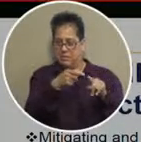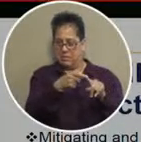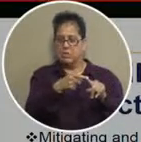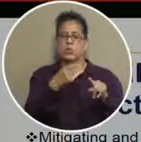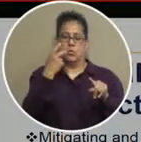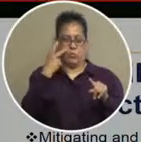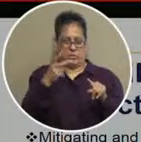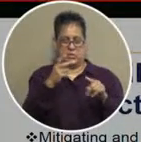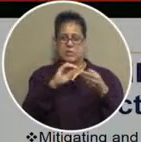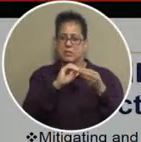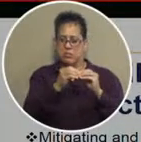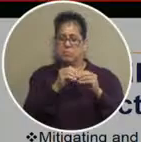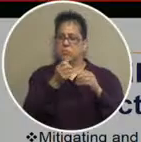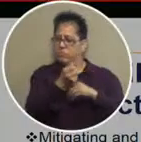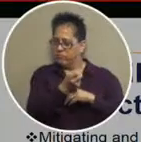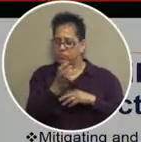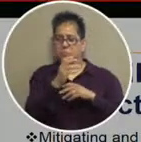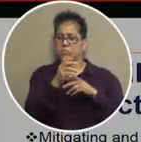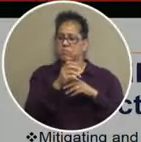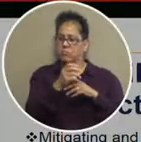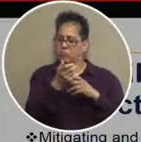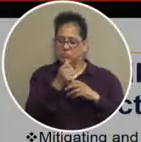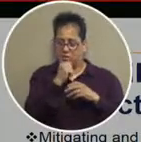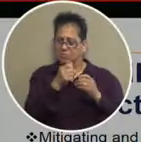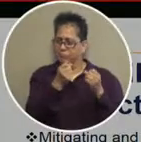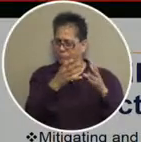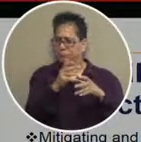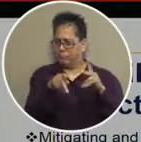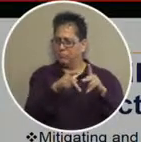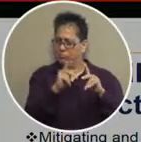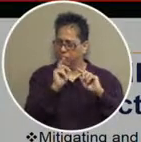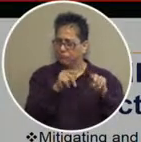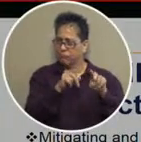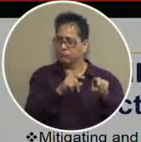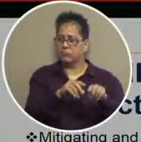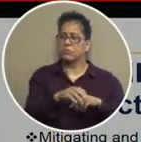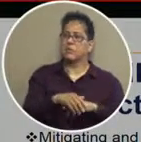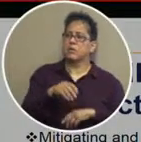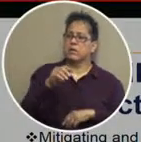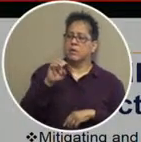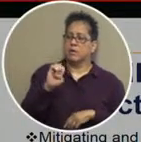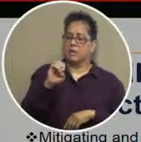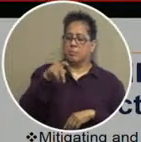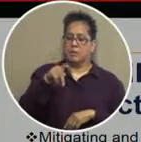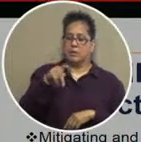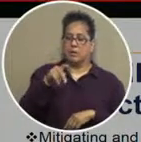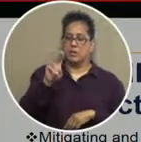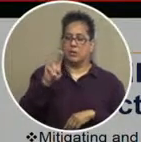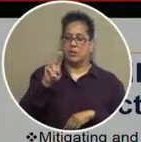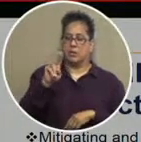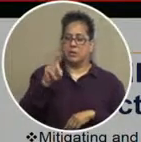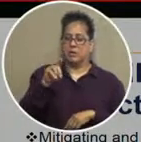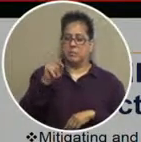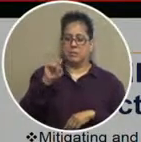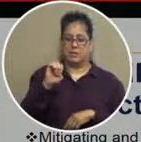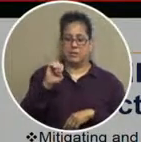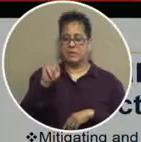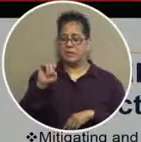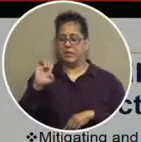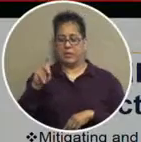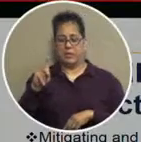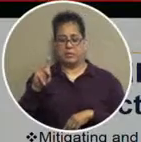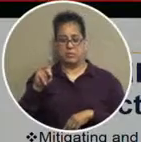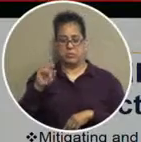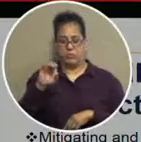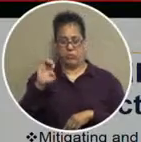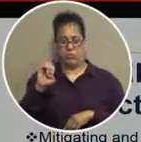extreme numbers of patients go through that area for testing. We also have the EPFD task force that's now coordinating with Border